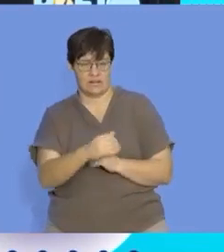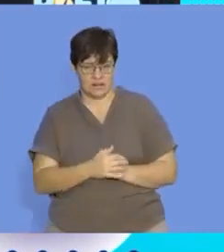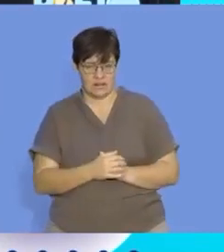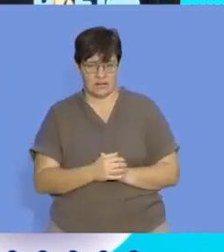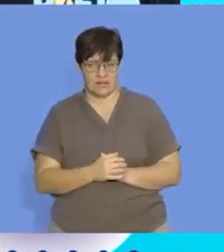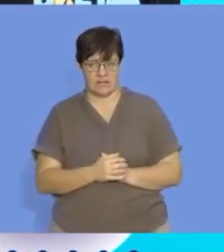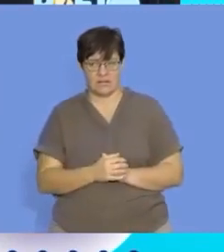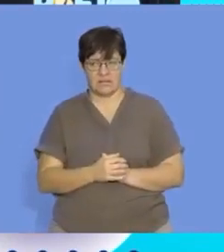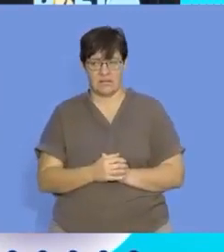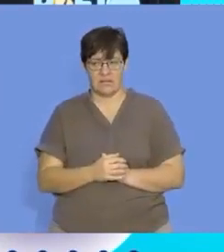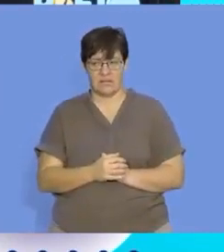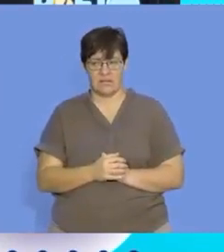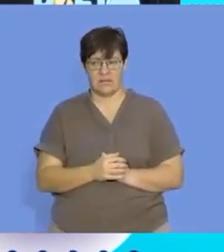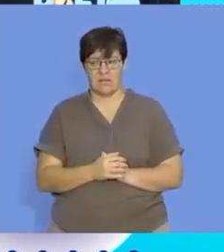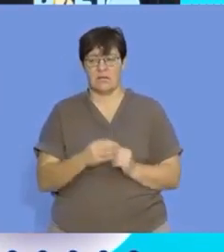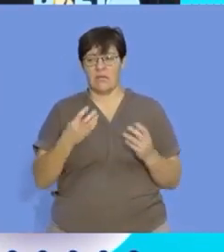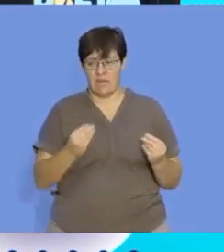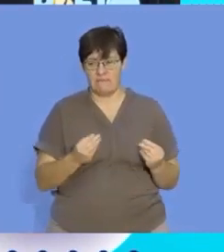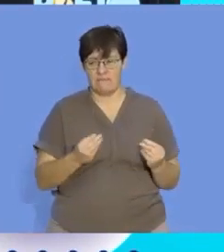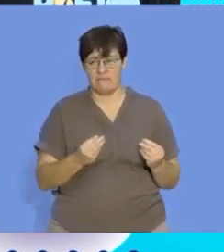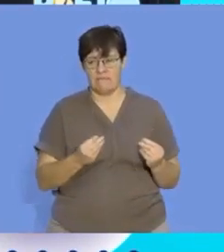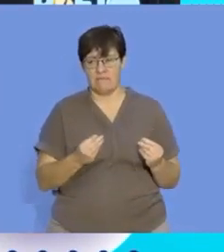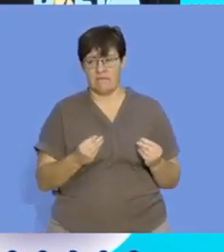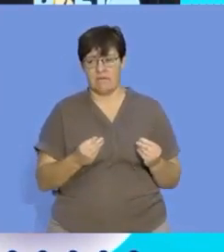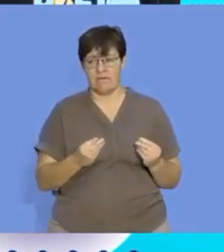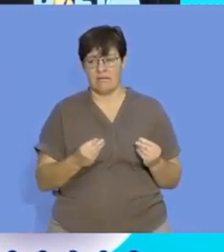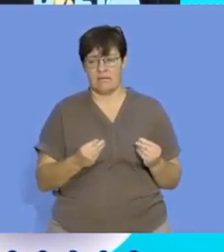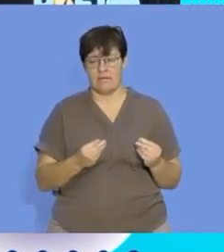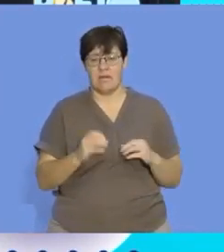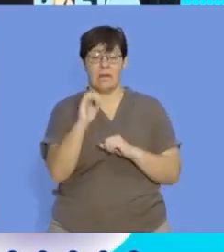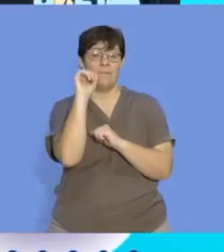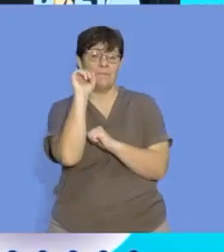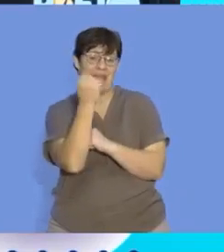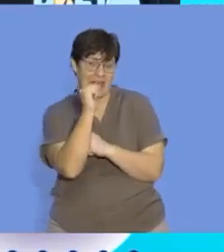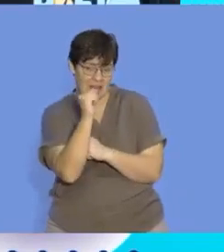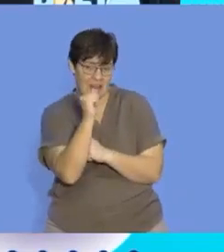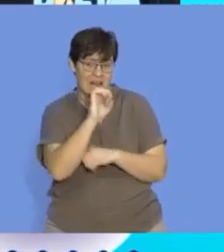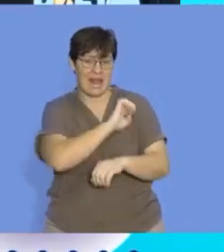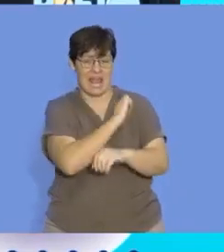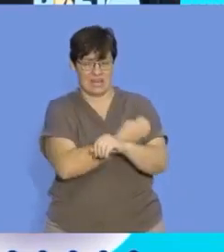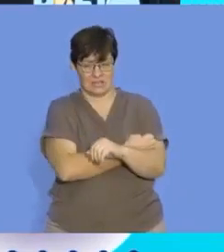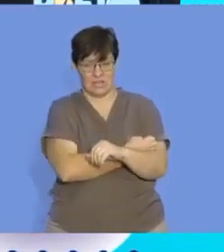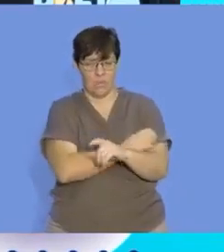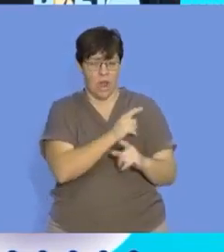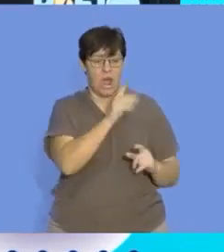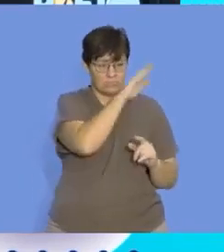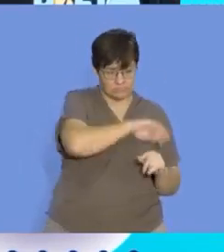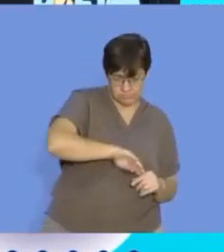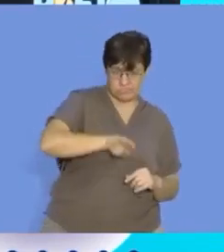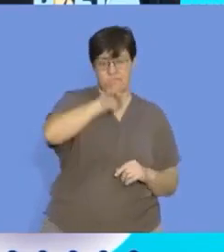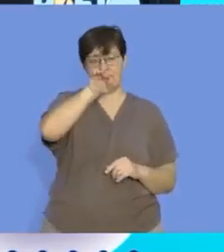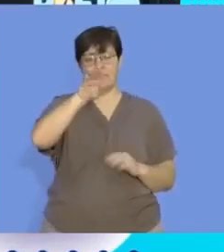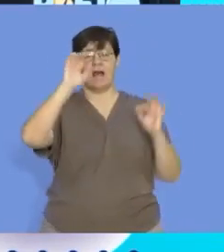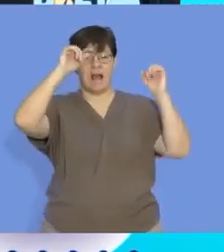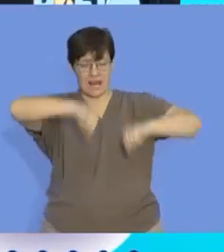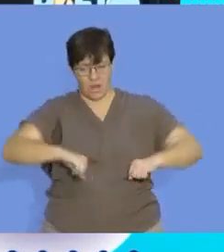fact that my skateboarder has a certain amount of mechanical energy at the top of its motion that allows it